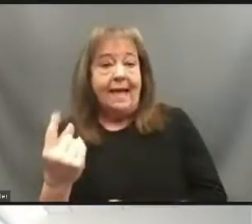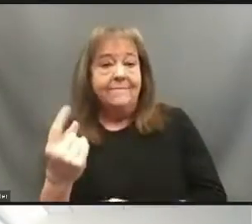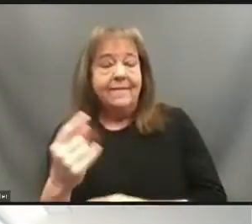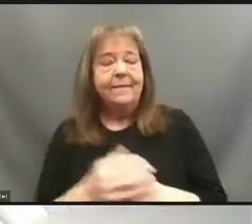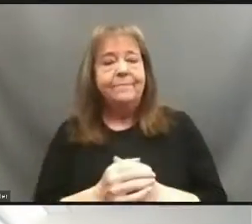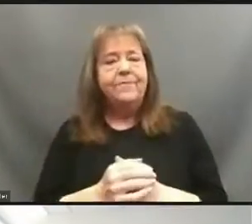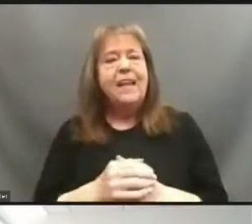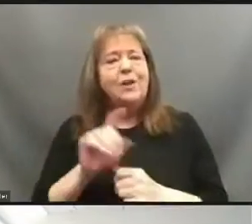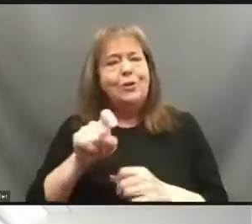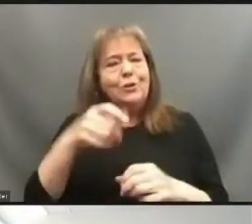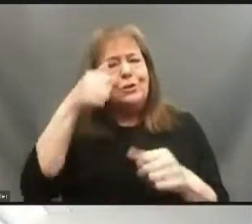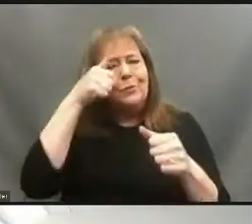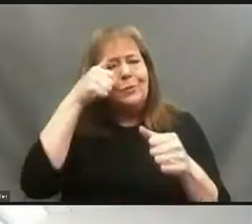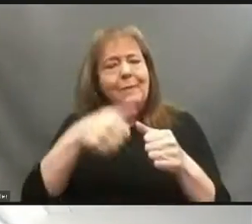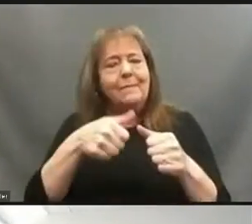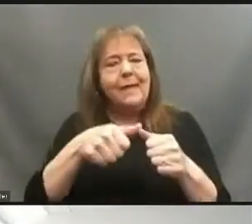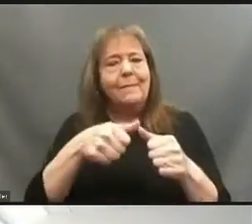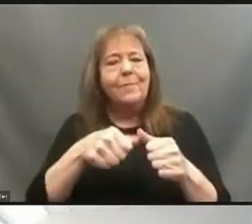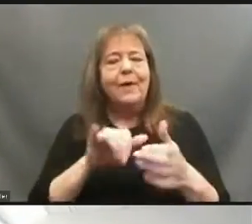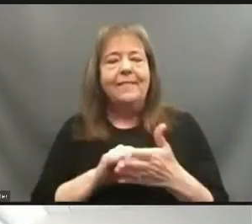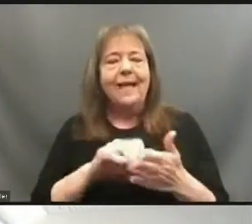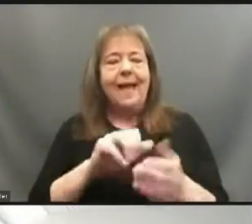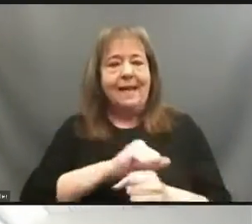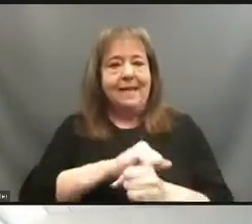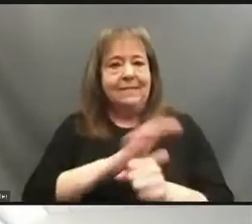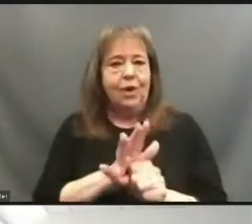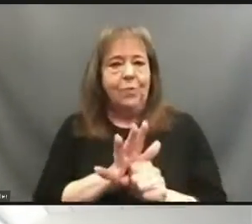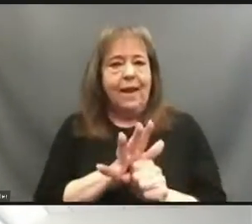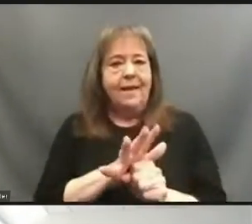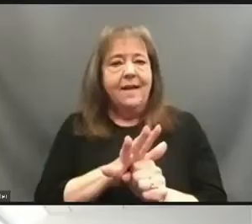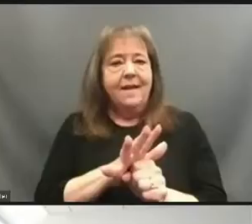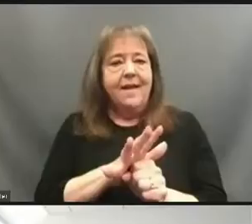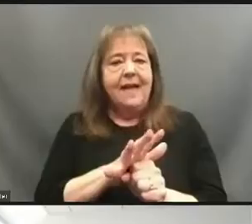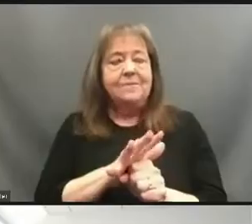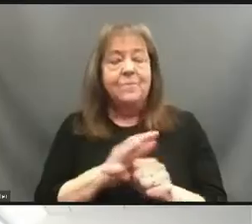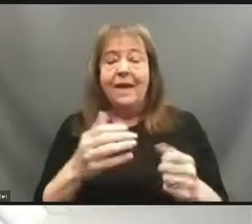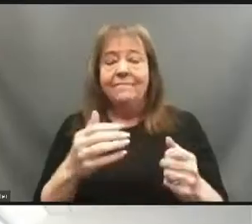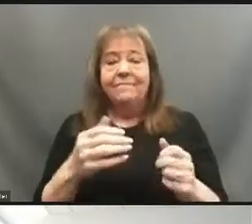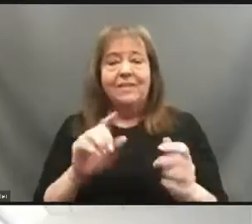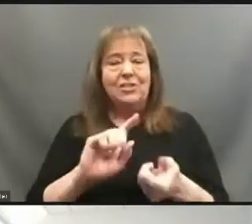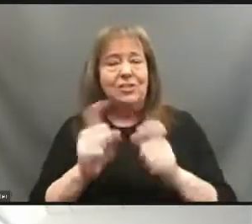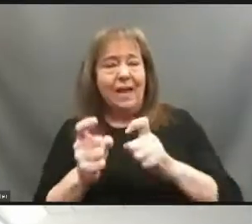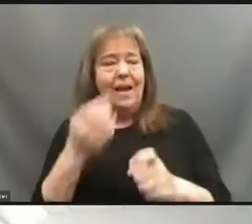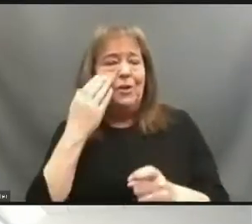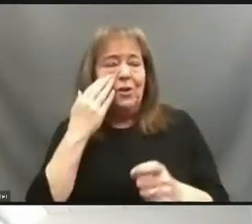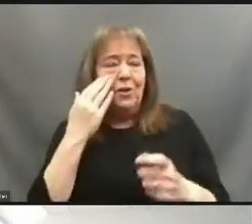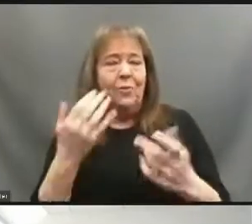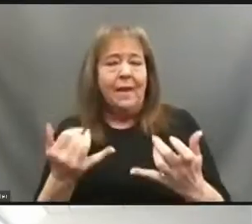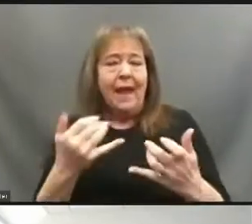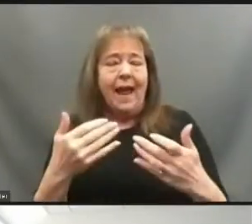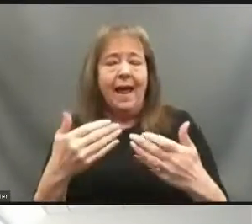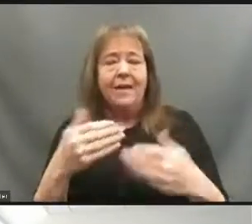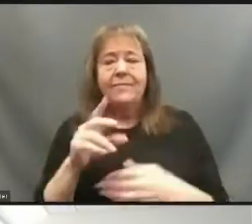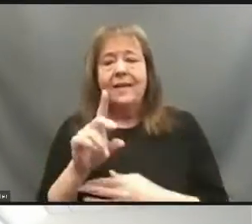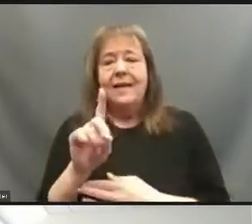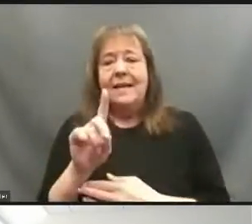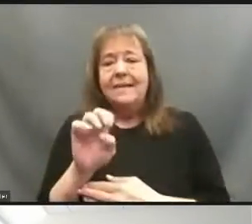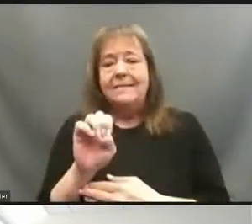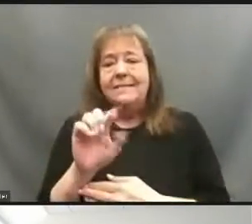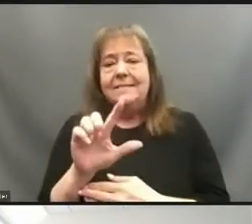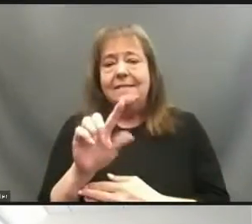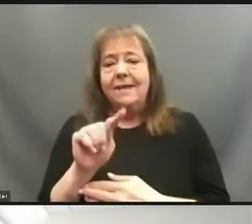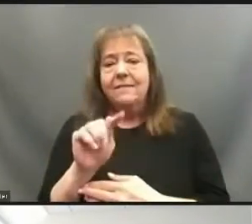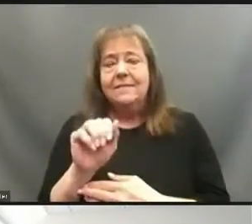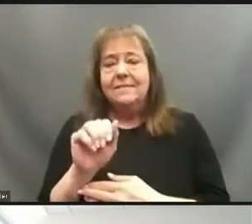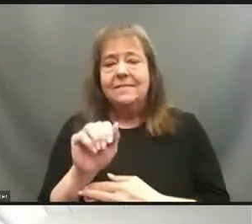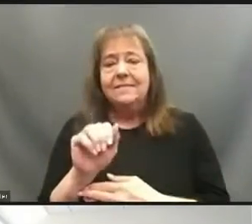in mind that as the coronavirus has shifted, as we have this new Delta variant, that kids that early on